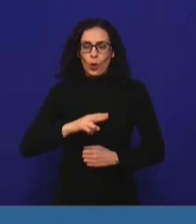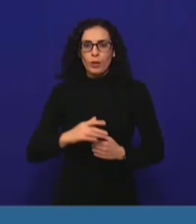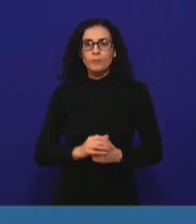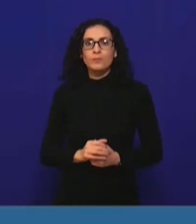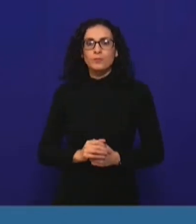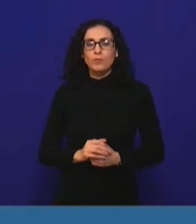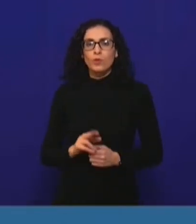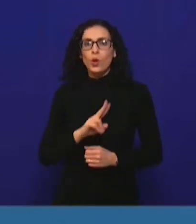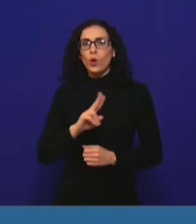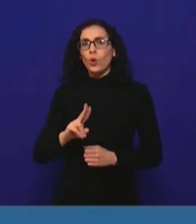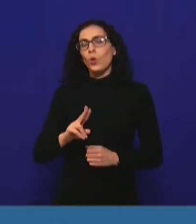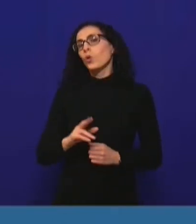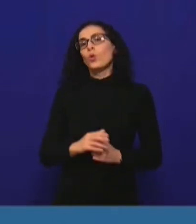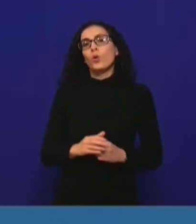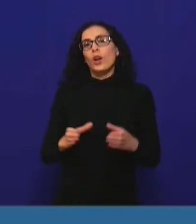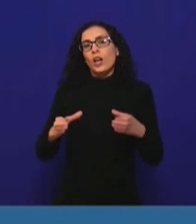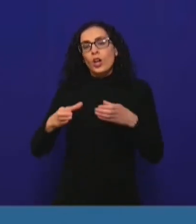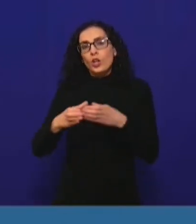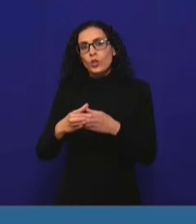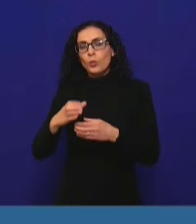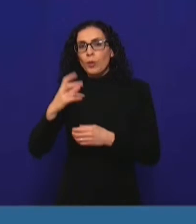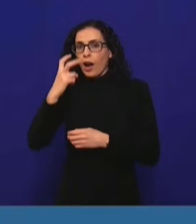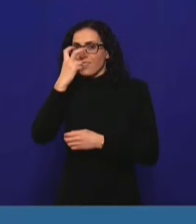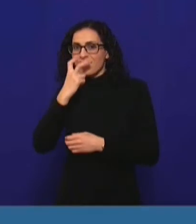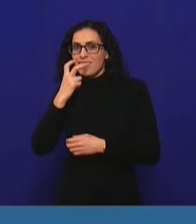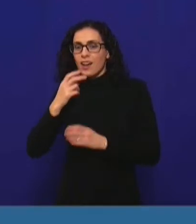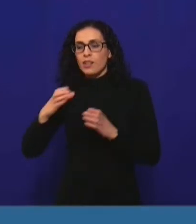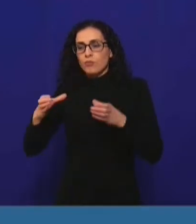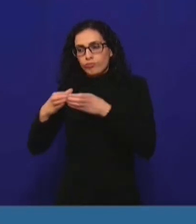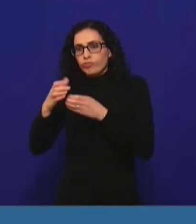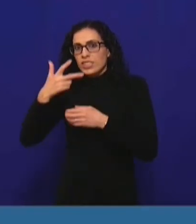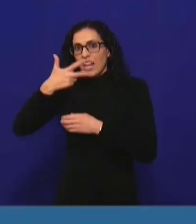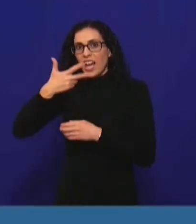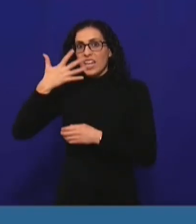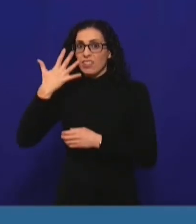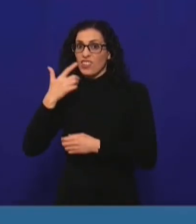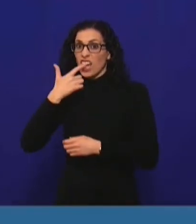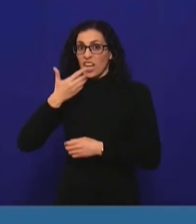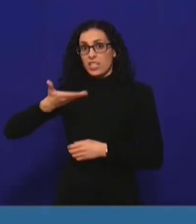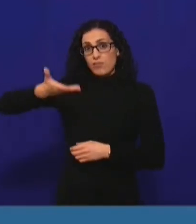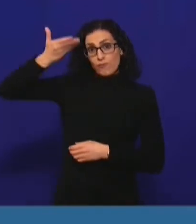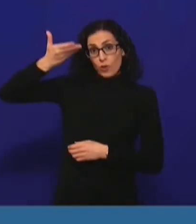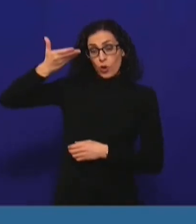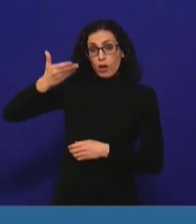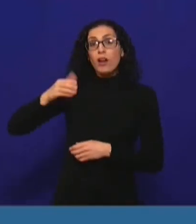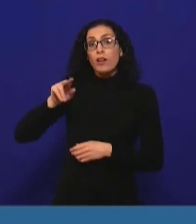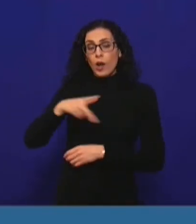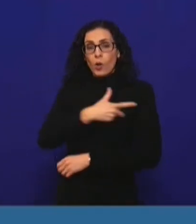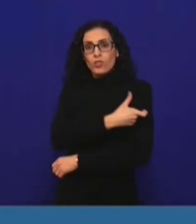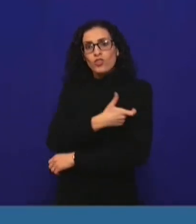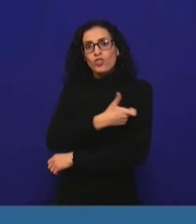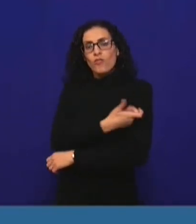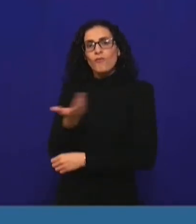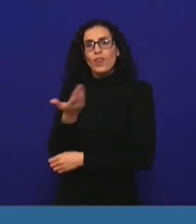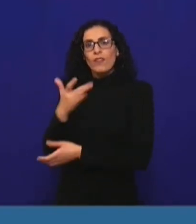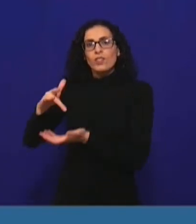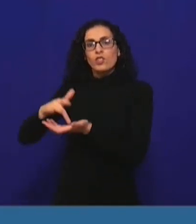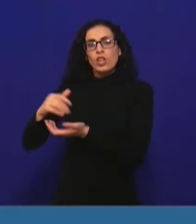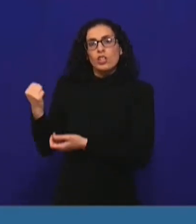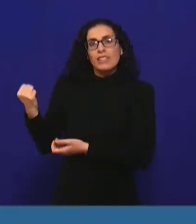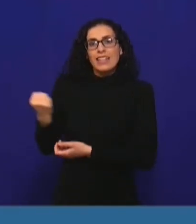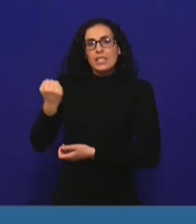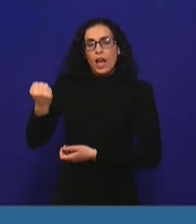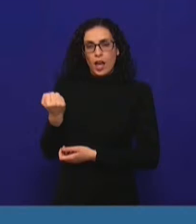dak il-grupp ta' anzjani fuq minn 85 sena li ntbattilhom litra u tlaqmu fiċ-ċentri tas-saħħa li